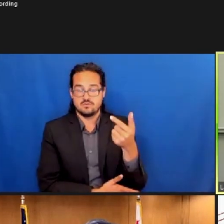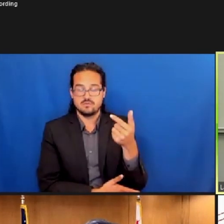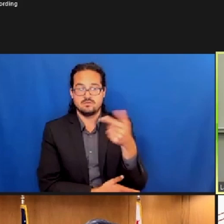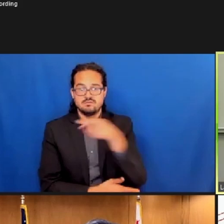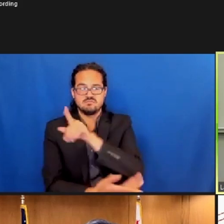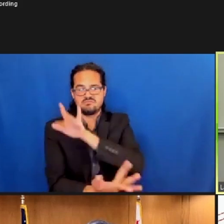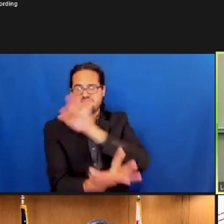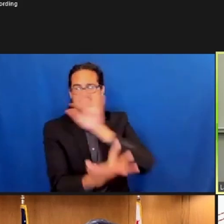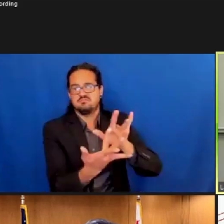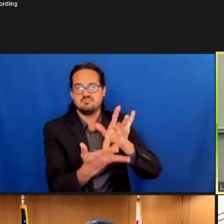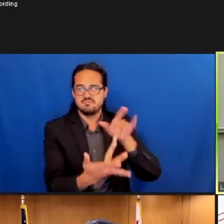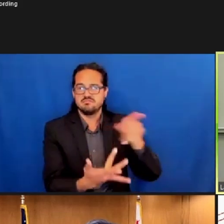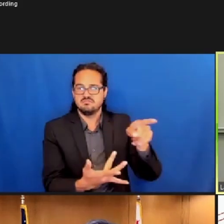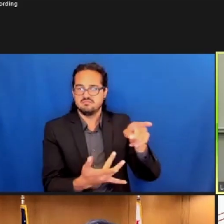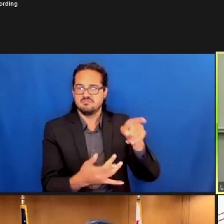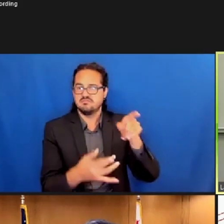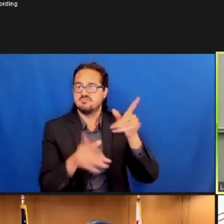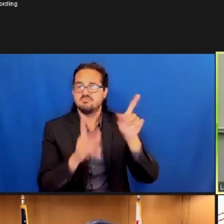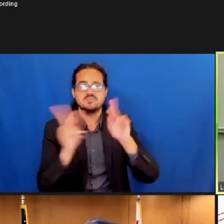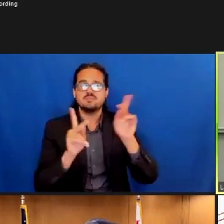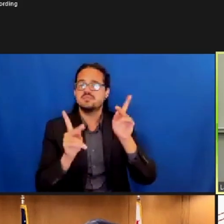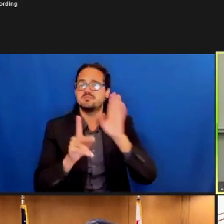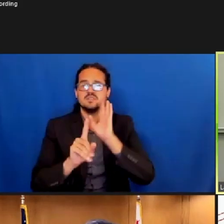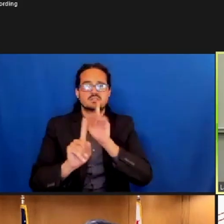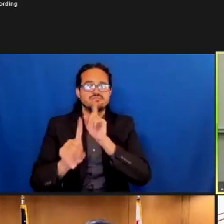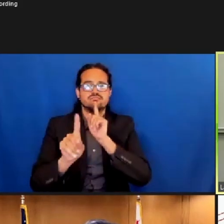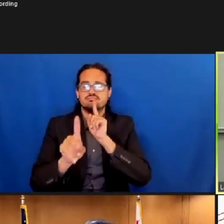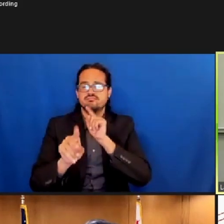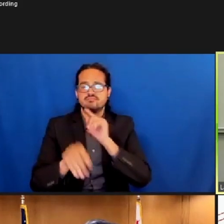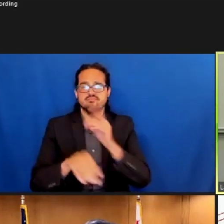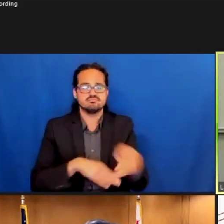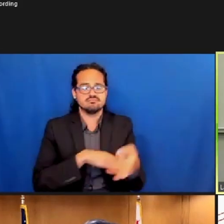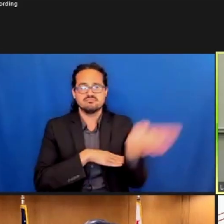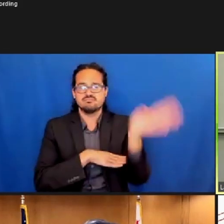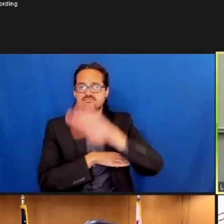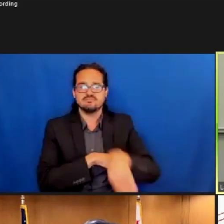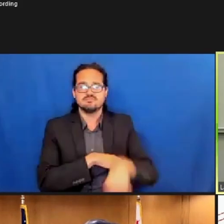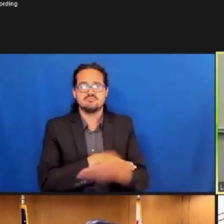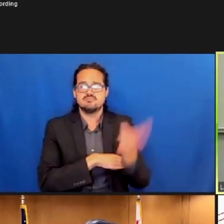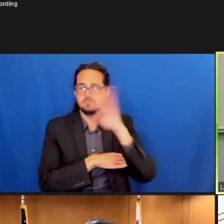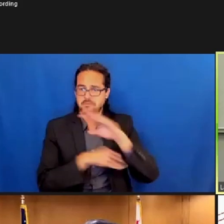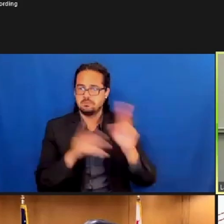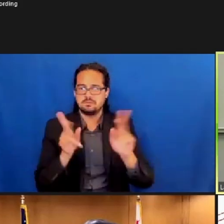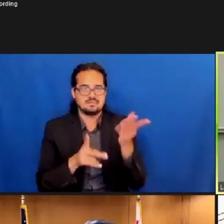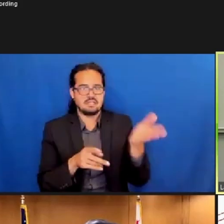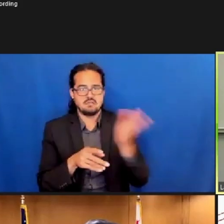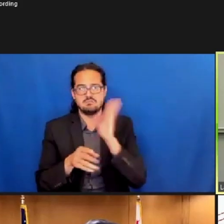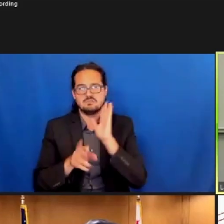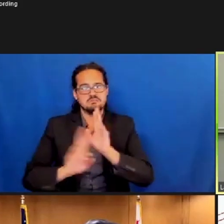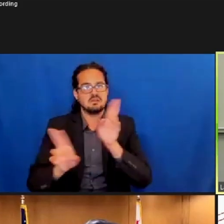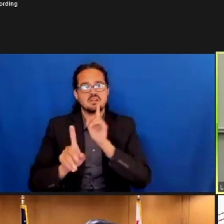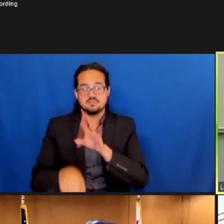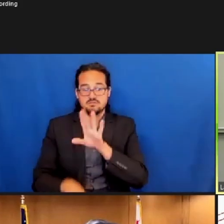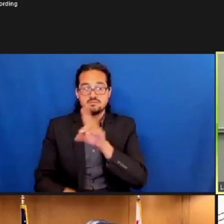in mind, and they'd be happy to get back to you. So one last